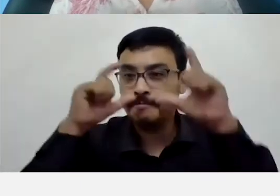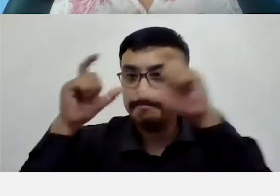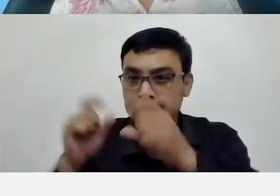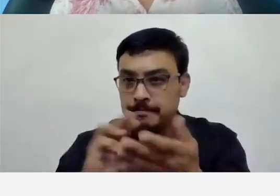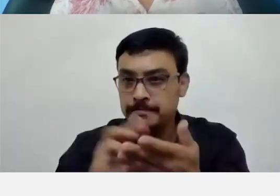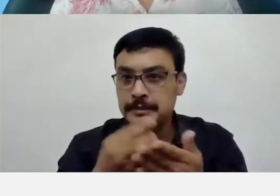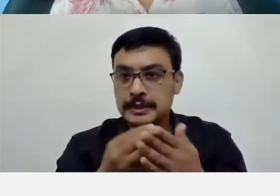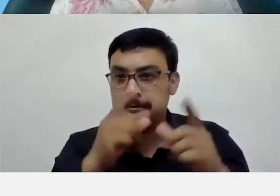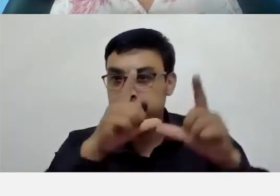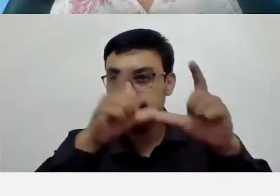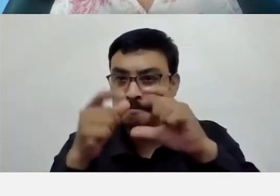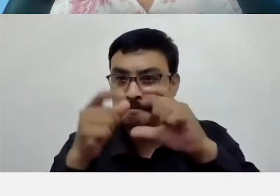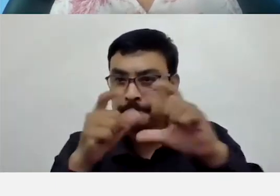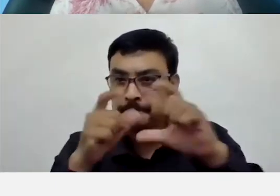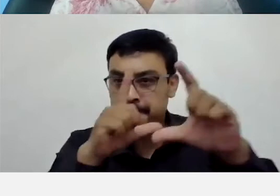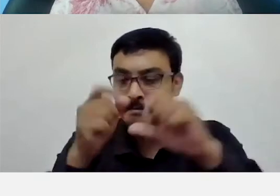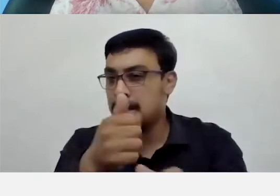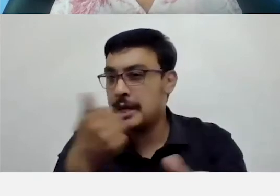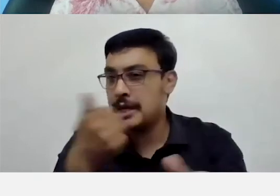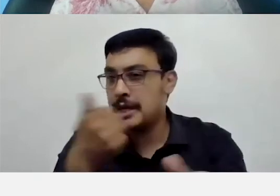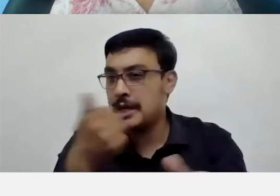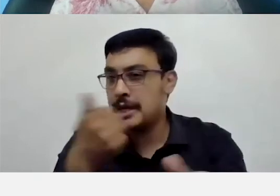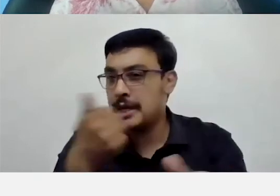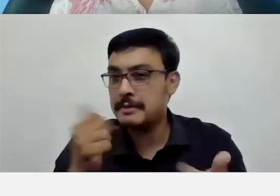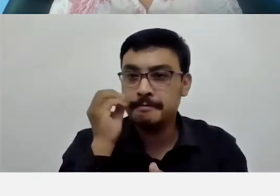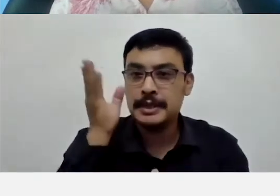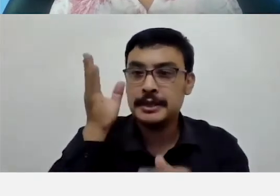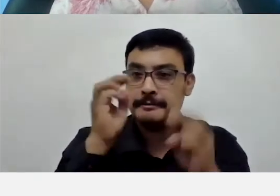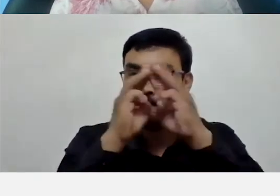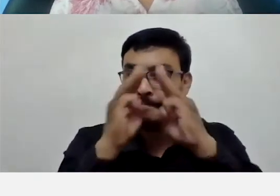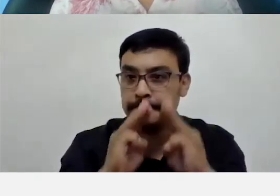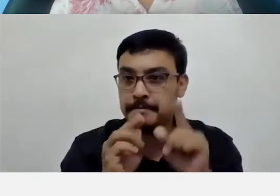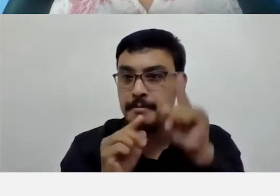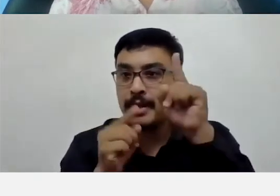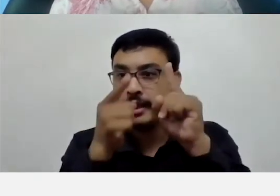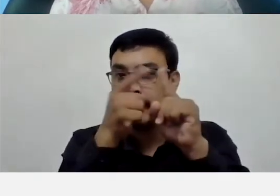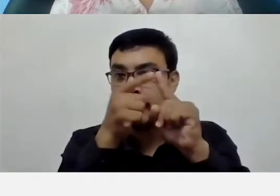photo when sunlight hit the gajur of temple, when